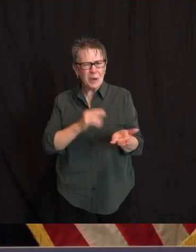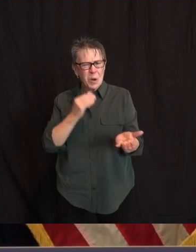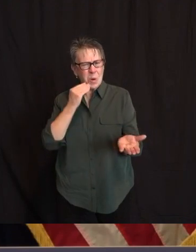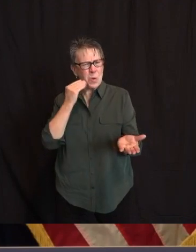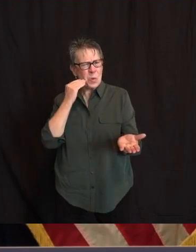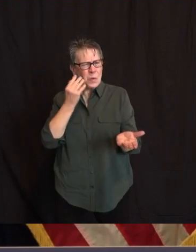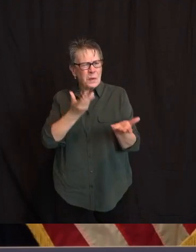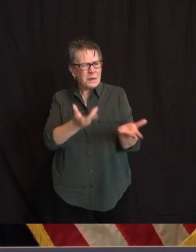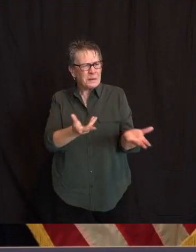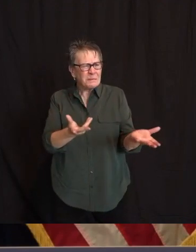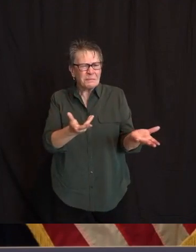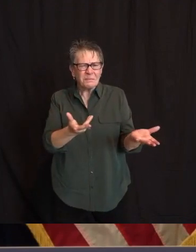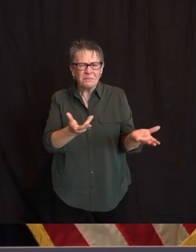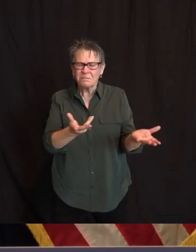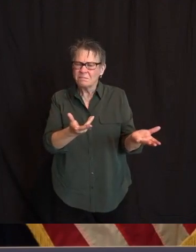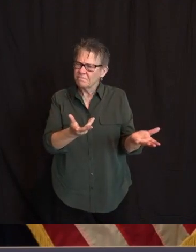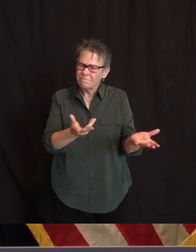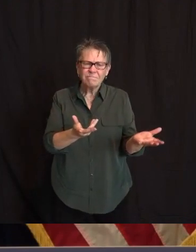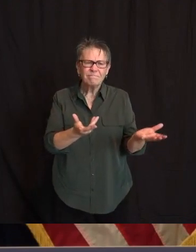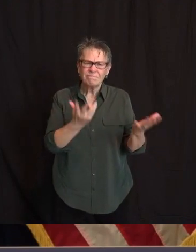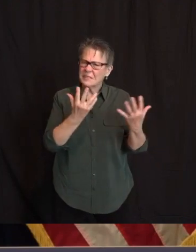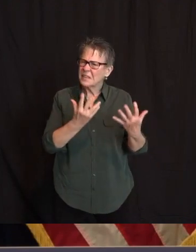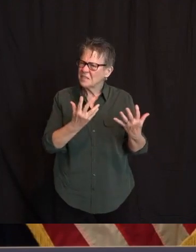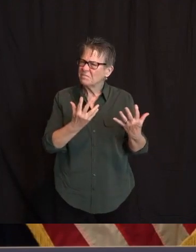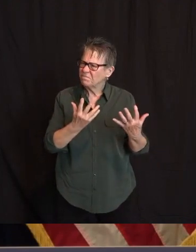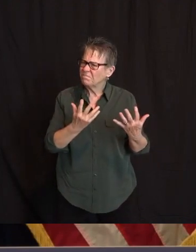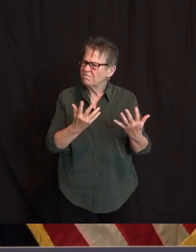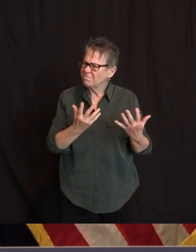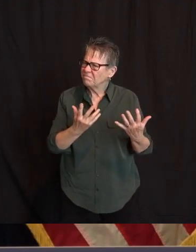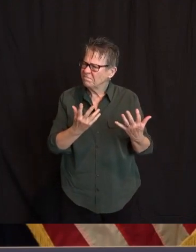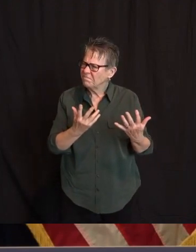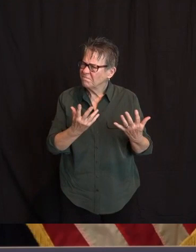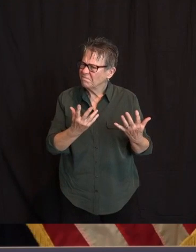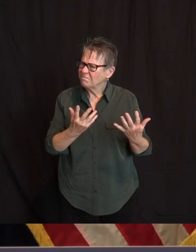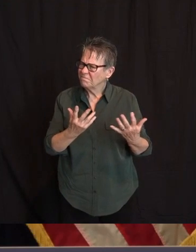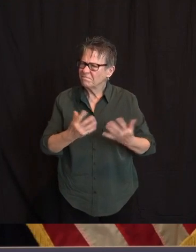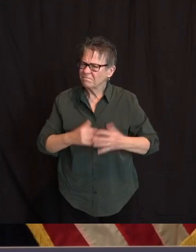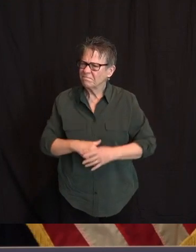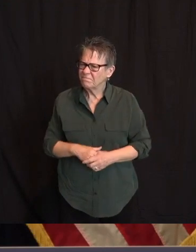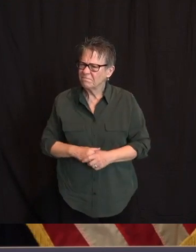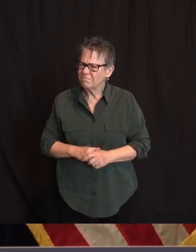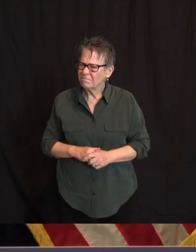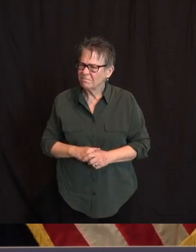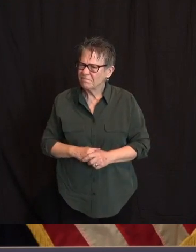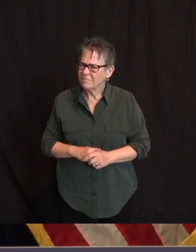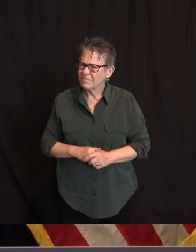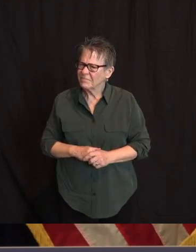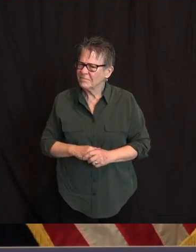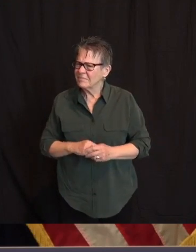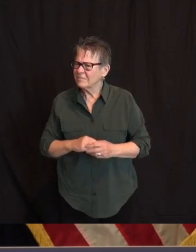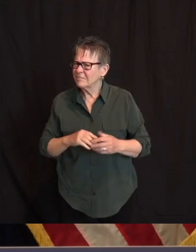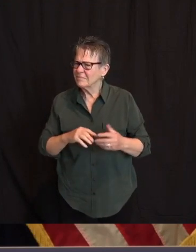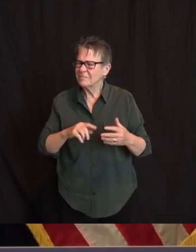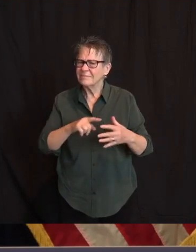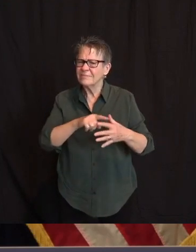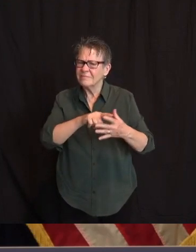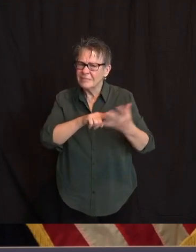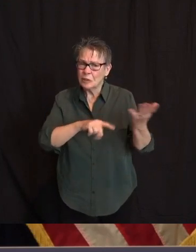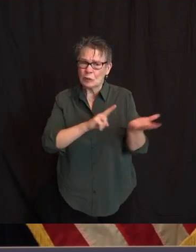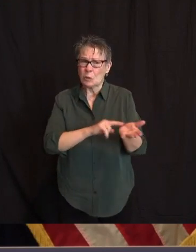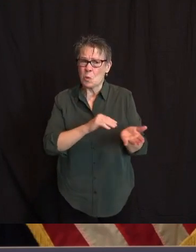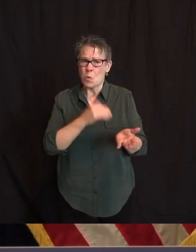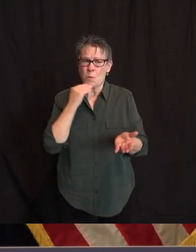from moment one, are going to be, for a whole variety of reasons, more at risk than perhaps even any other category